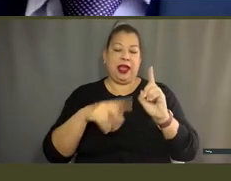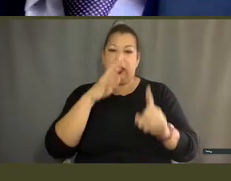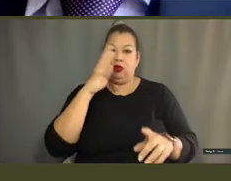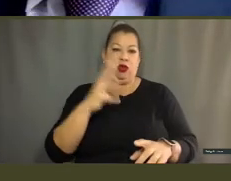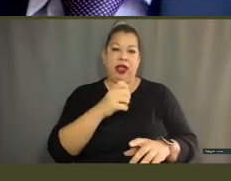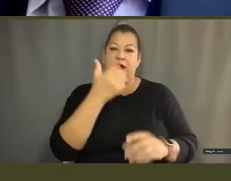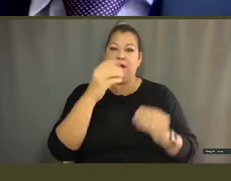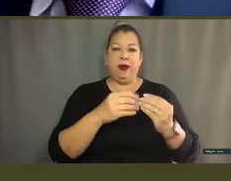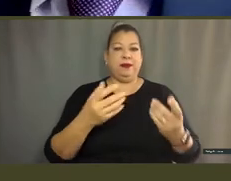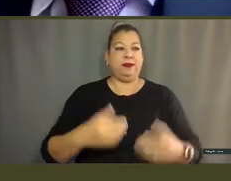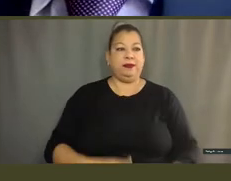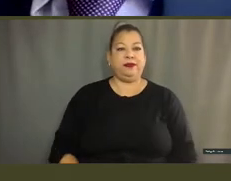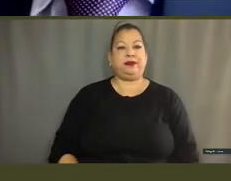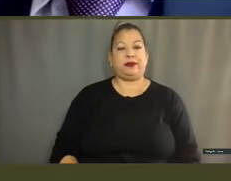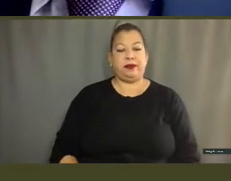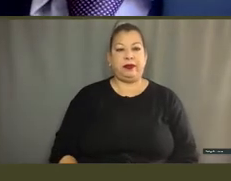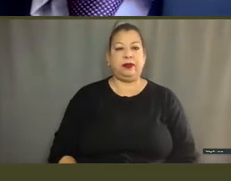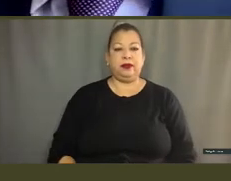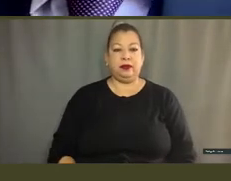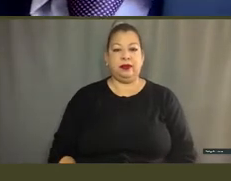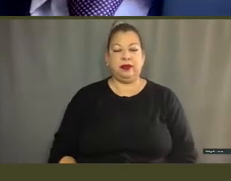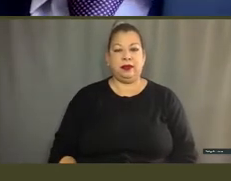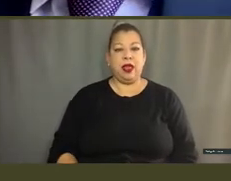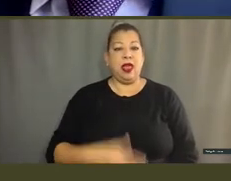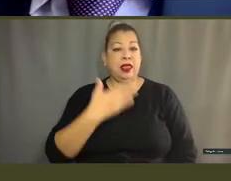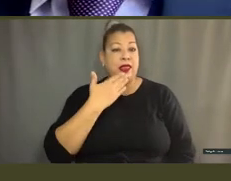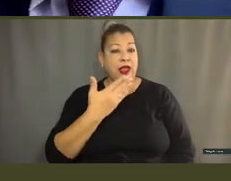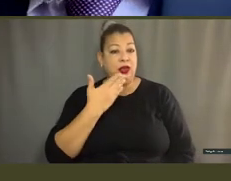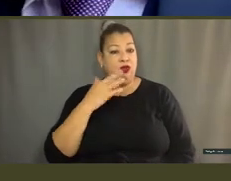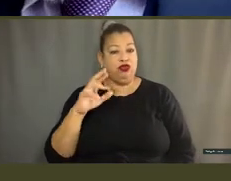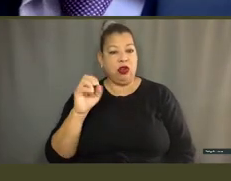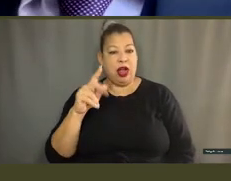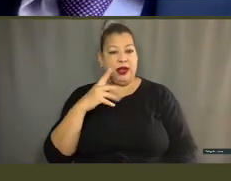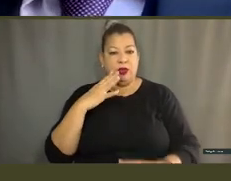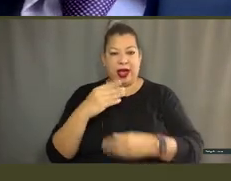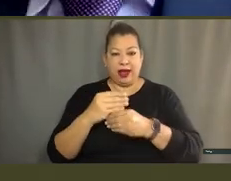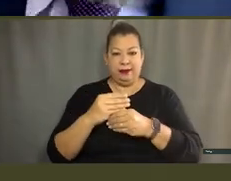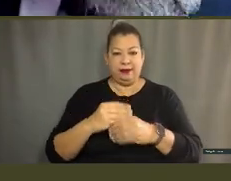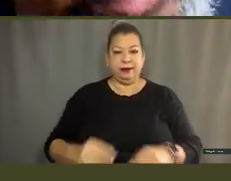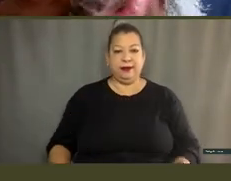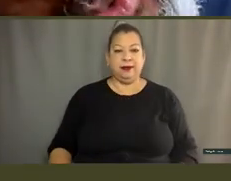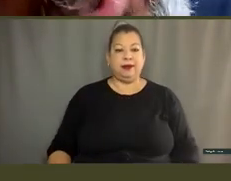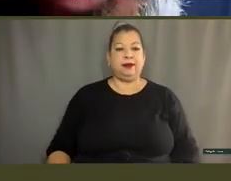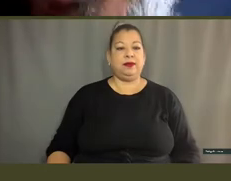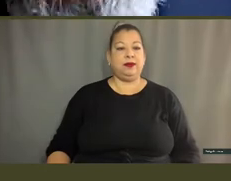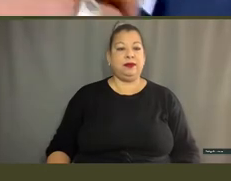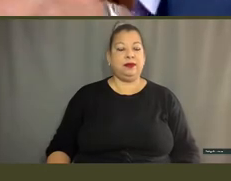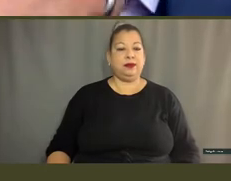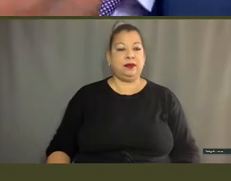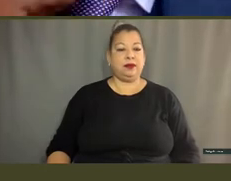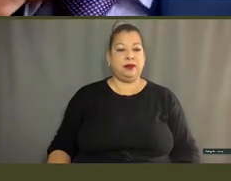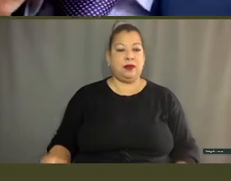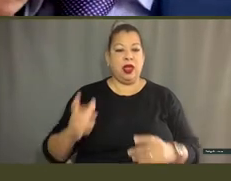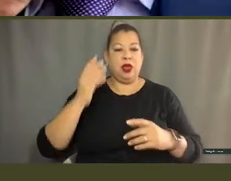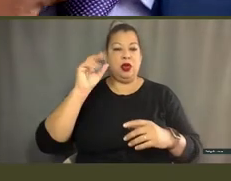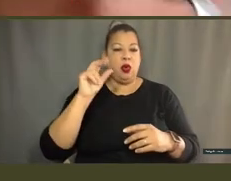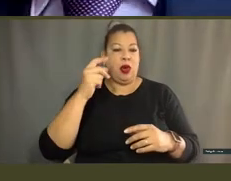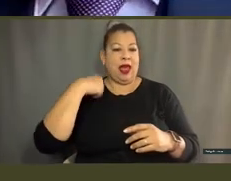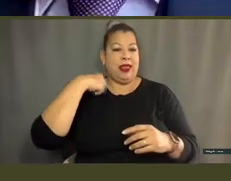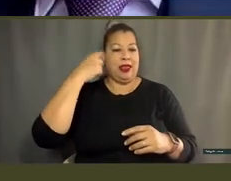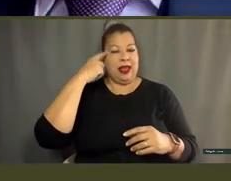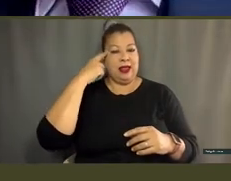Okay, thank you very much indeed. Ron, do you have anything to add? No, I think